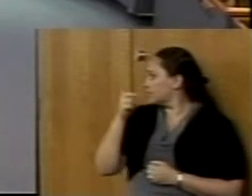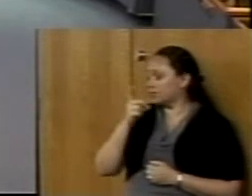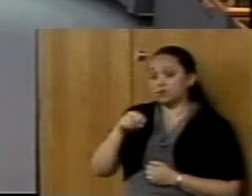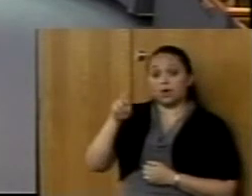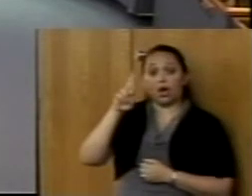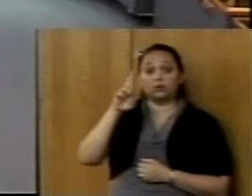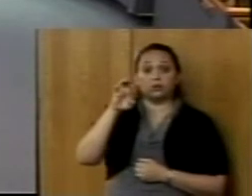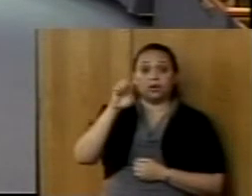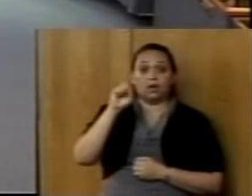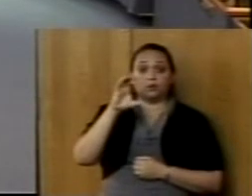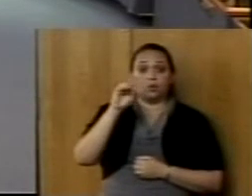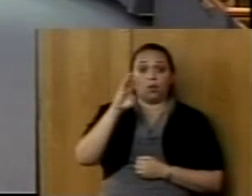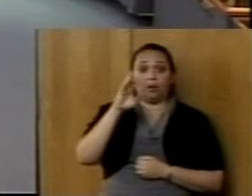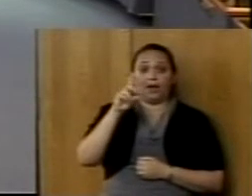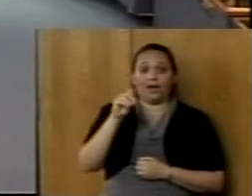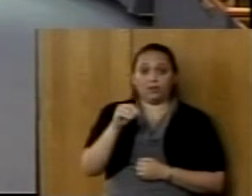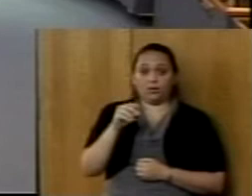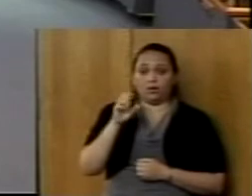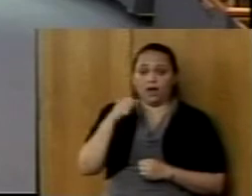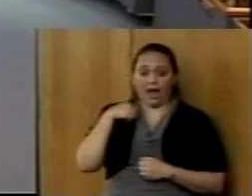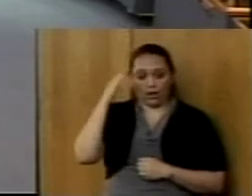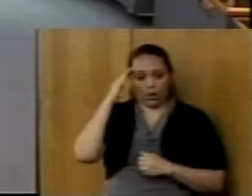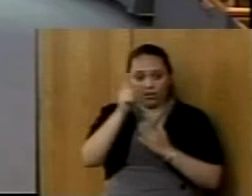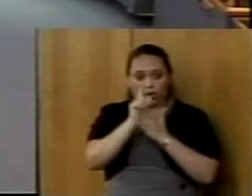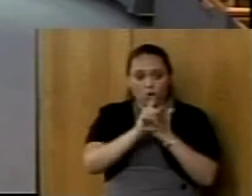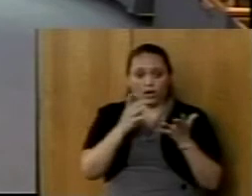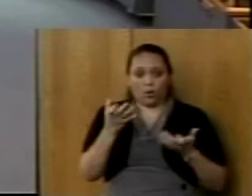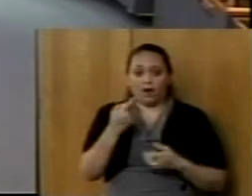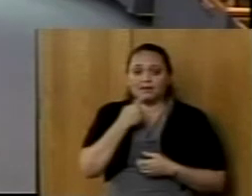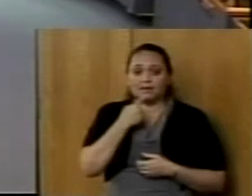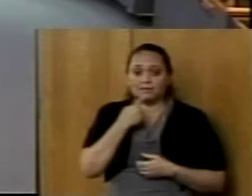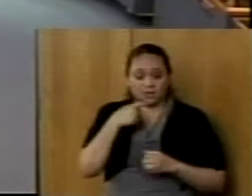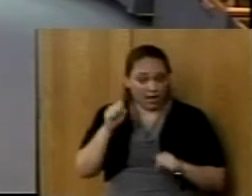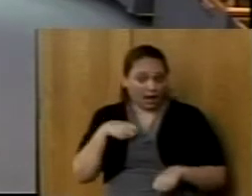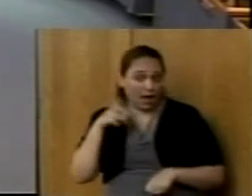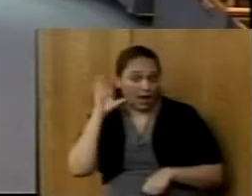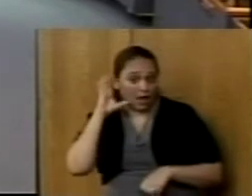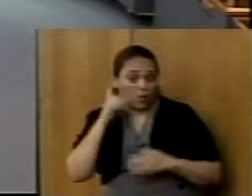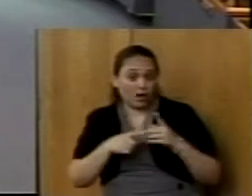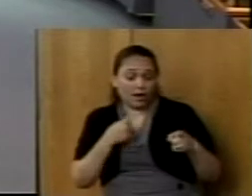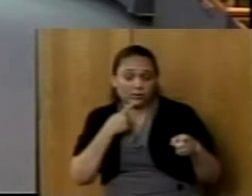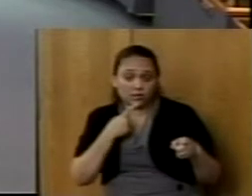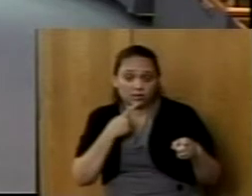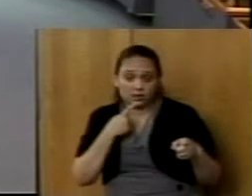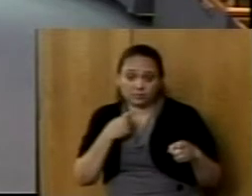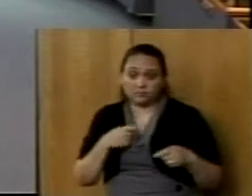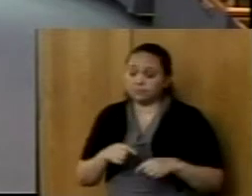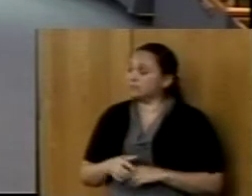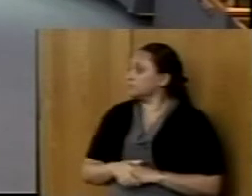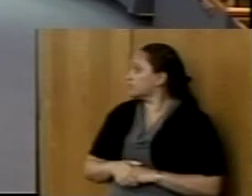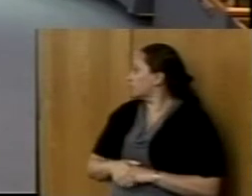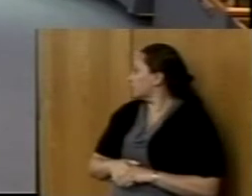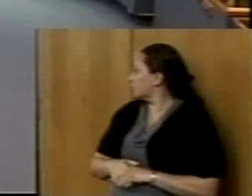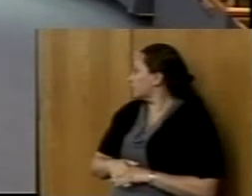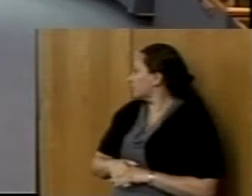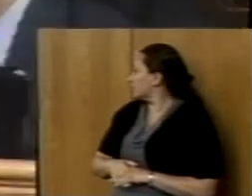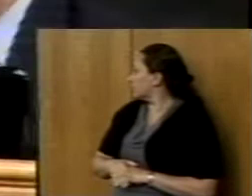I know that the attorney wanted to say something. Can I hear what he has to say? He really tried to say something. Mr. Michel? Yes, Mr. Michel, he did.